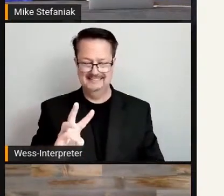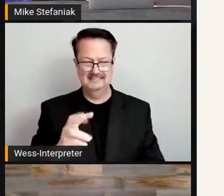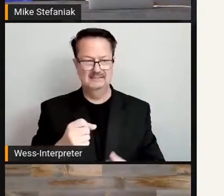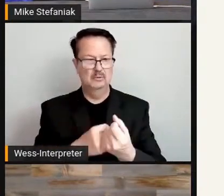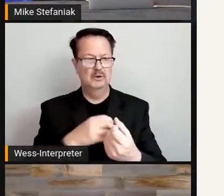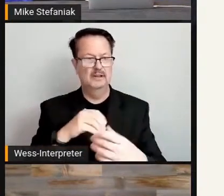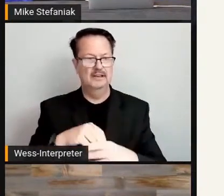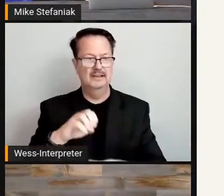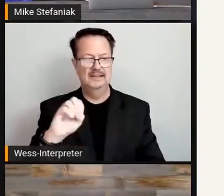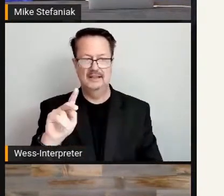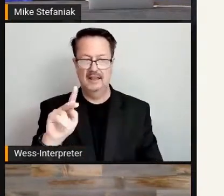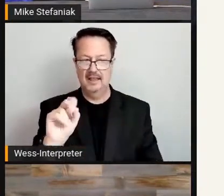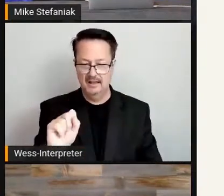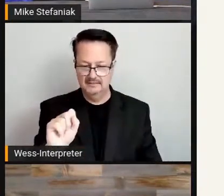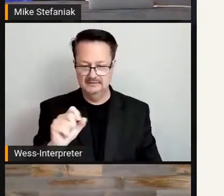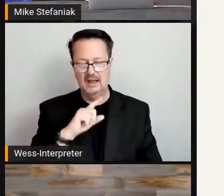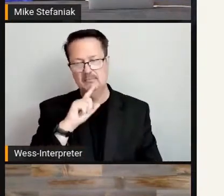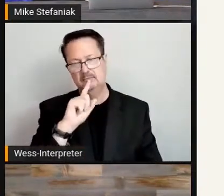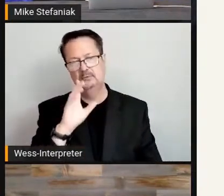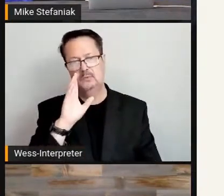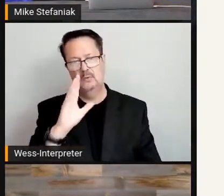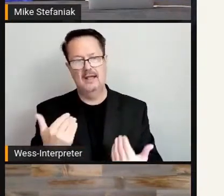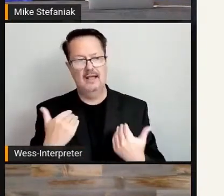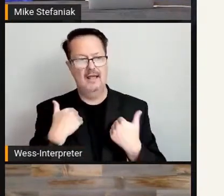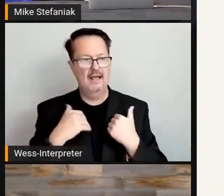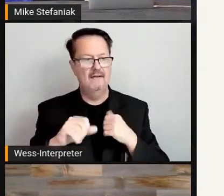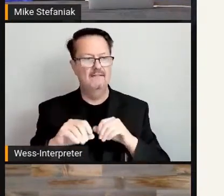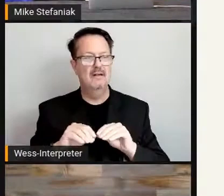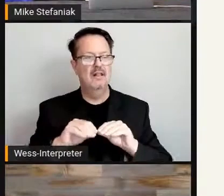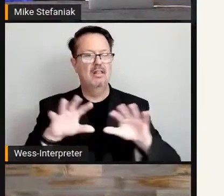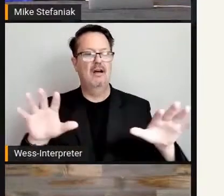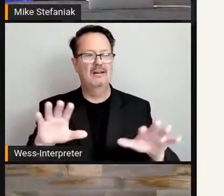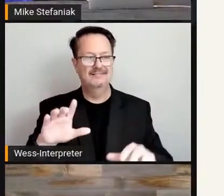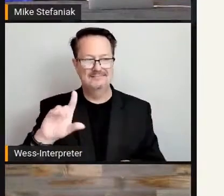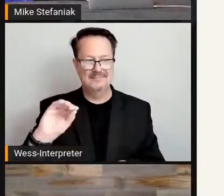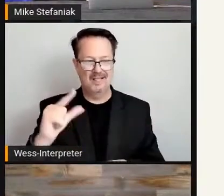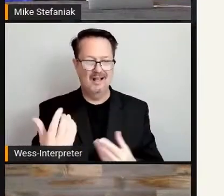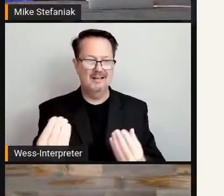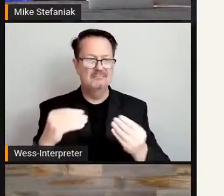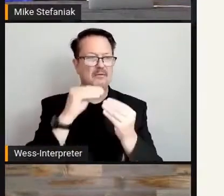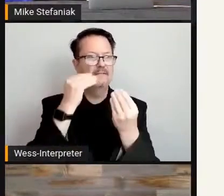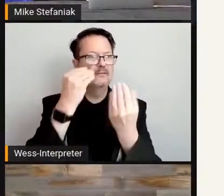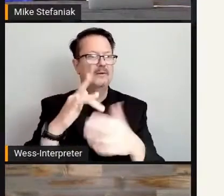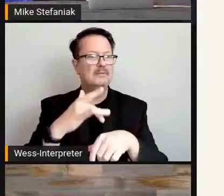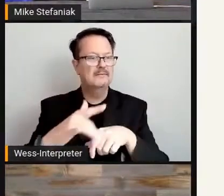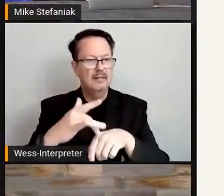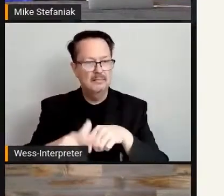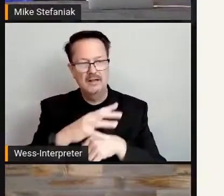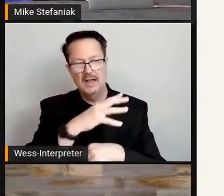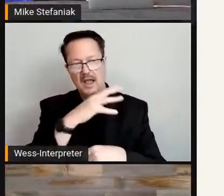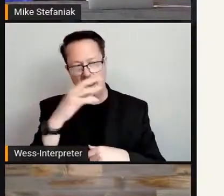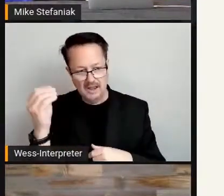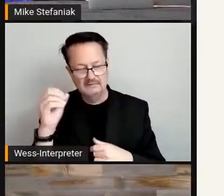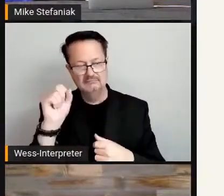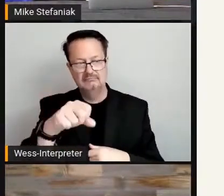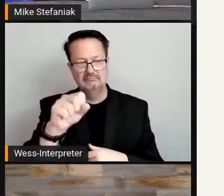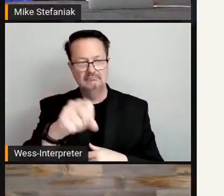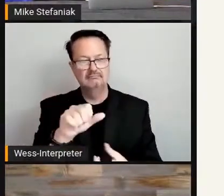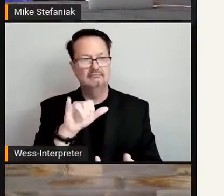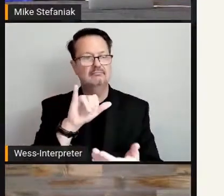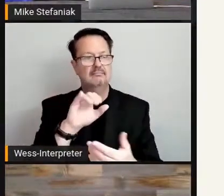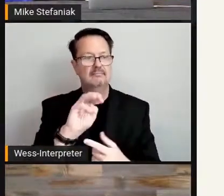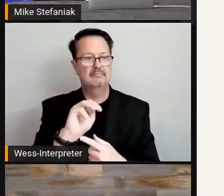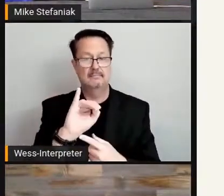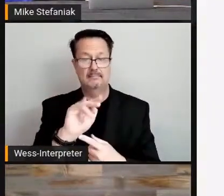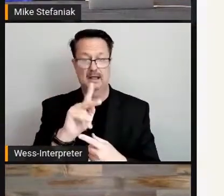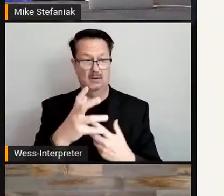EKS. I'm sure we'll have a launch blog and some more information once that's available. And yeah, that's in. Mike, Sheetal, anything